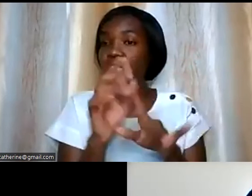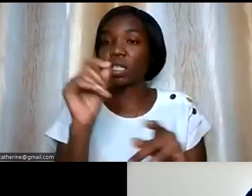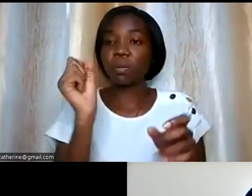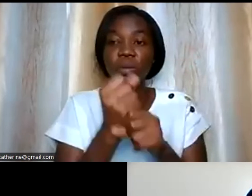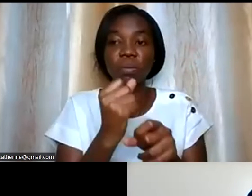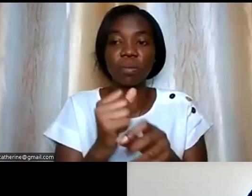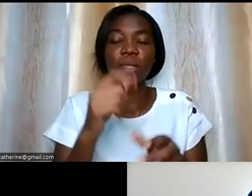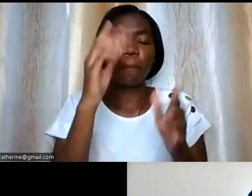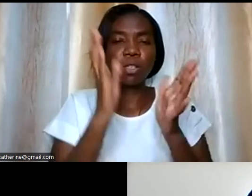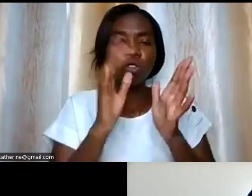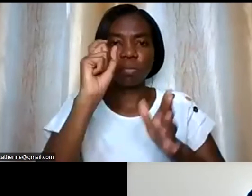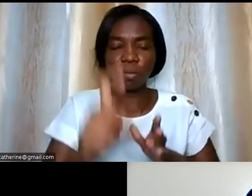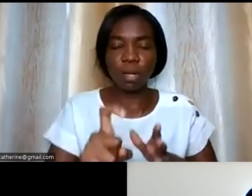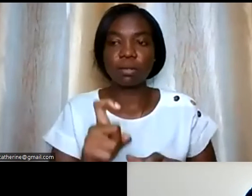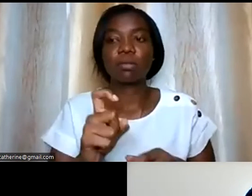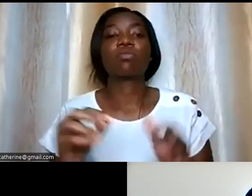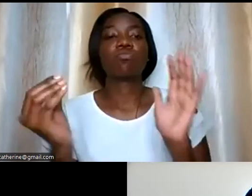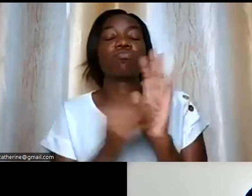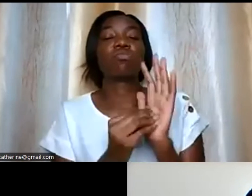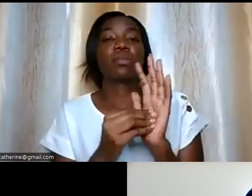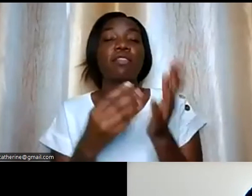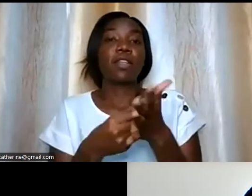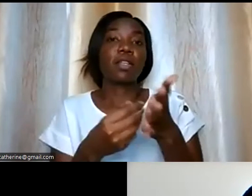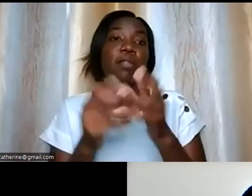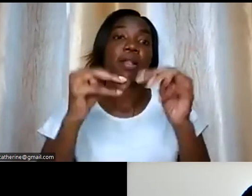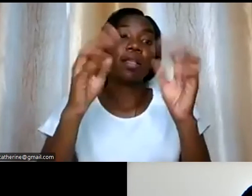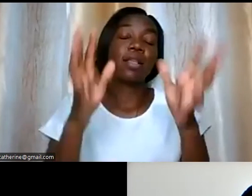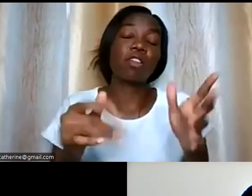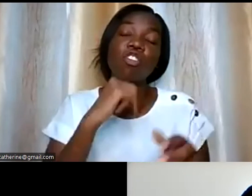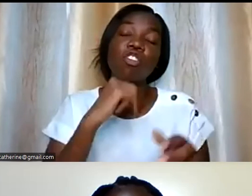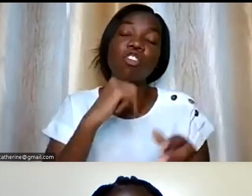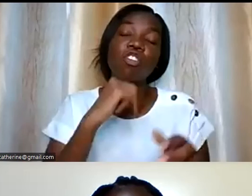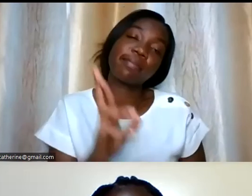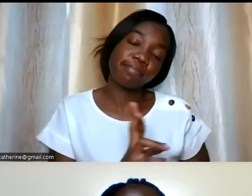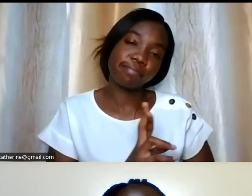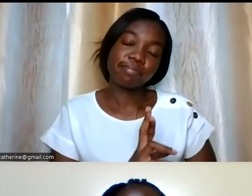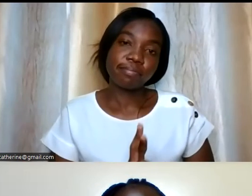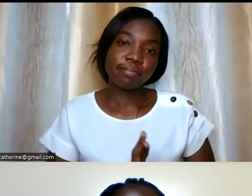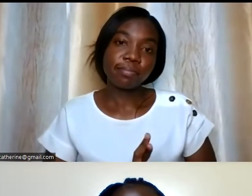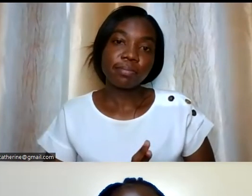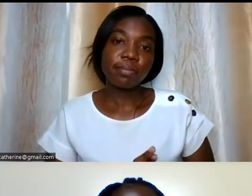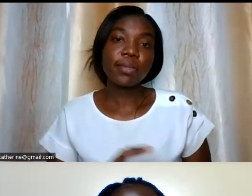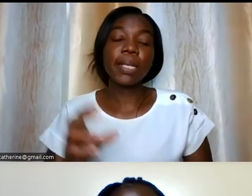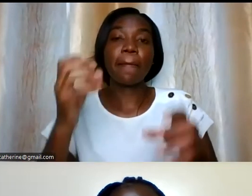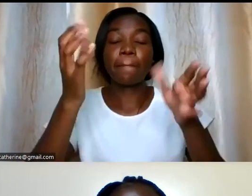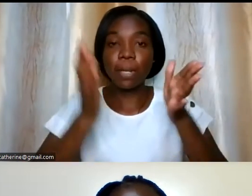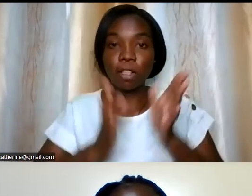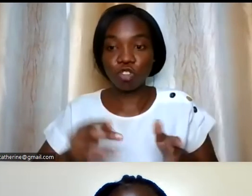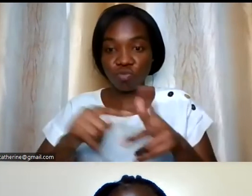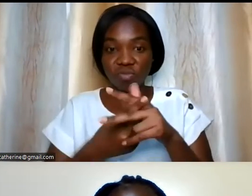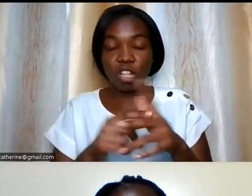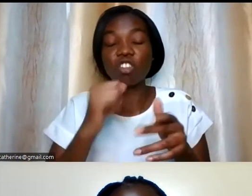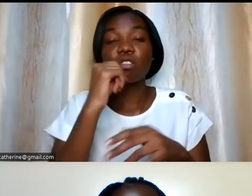And your finance manager is not the HR. Your operations manager is not a